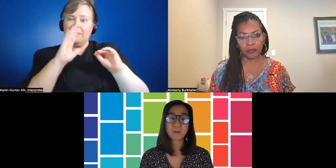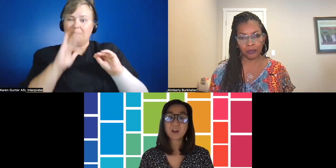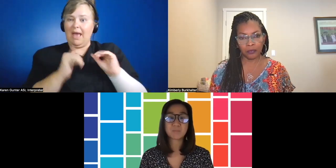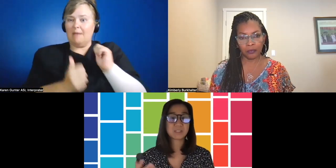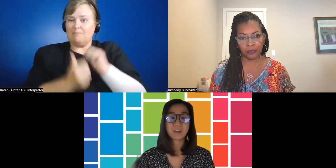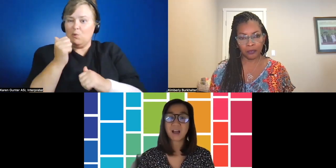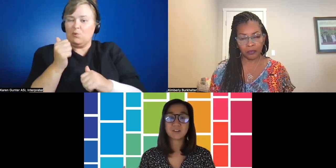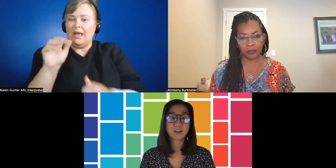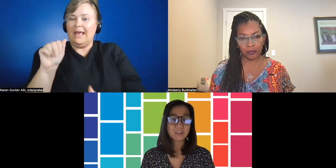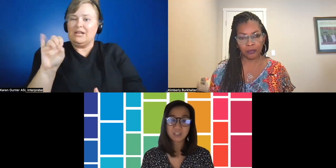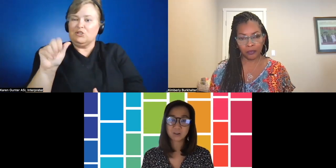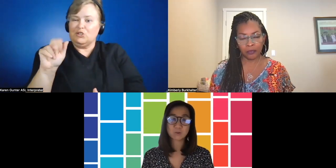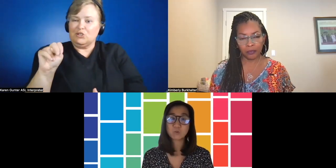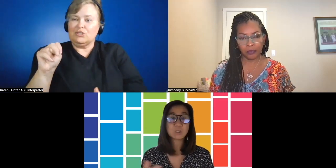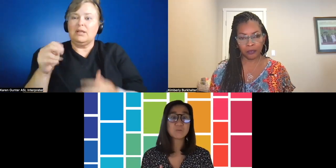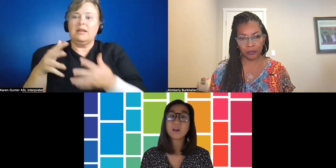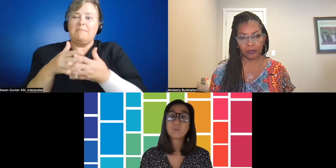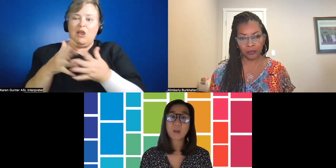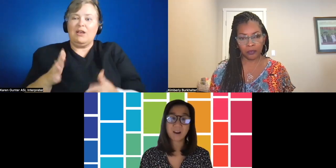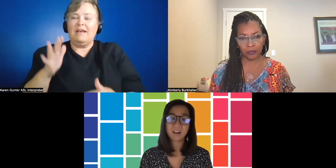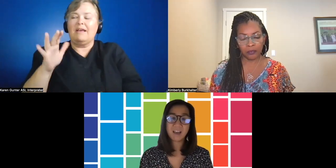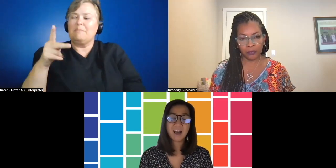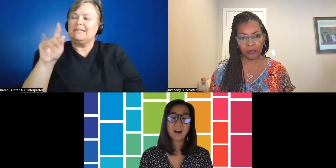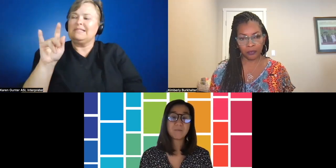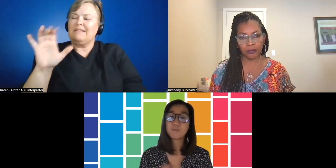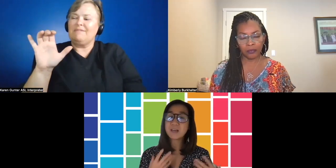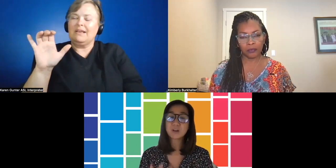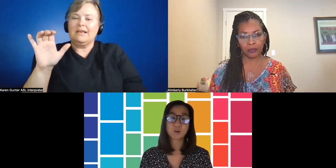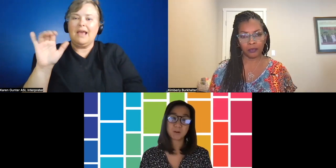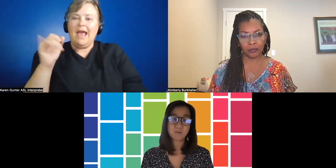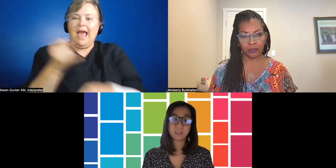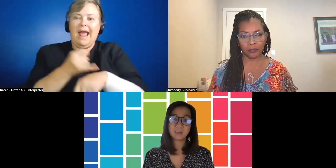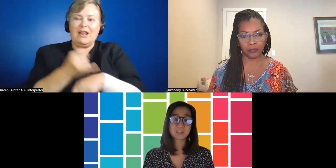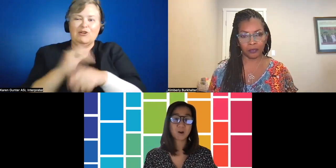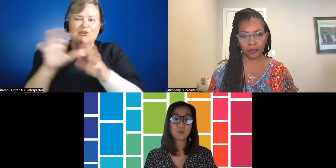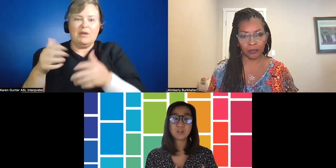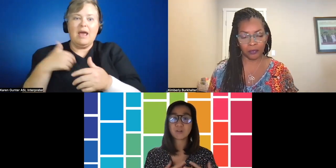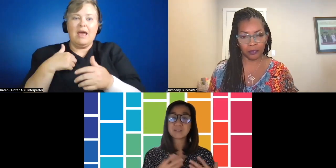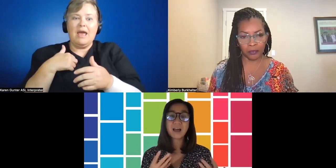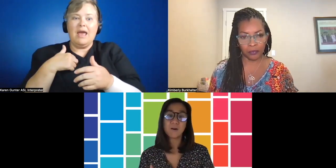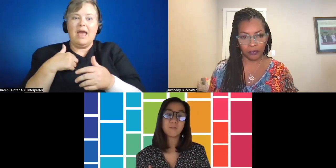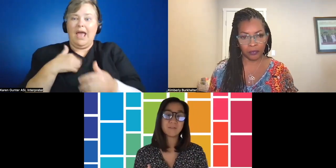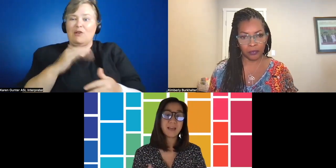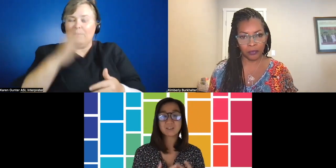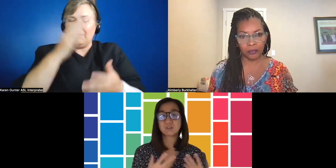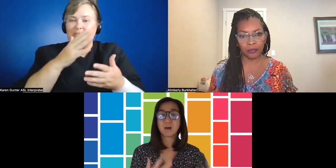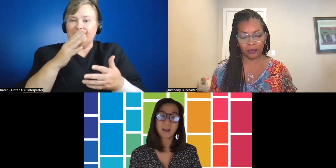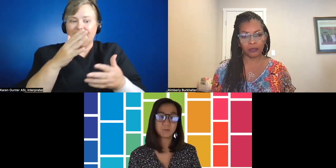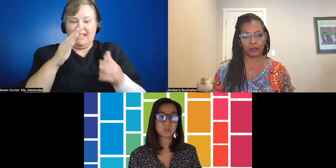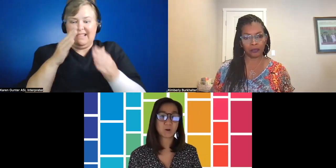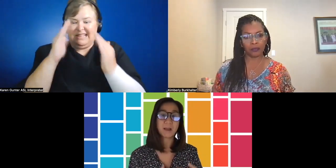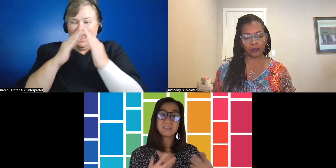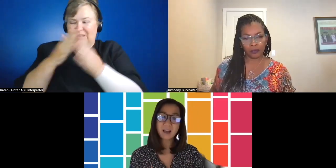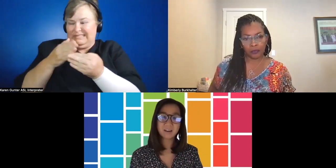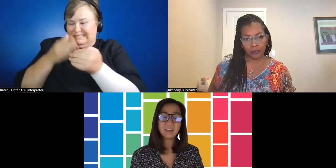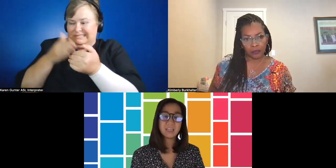Asian American Pacific Islander educators, which is very rare. And for me, I grew up in Hawaii. So, the town next to mine, which